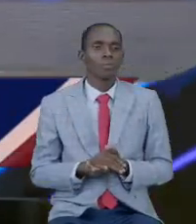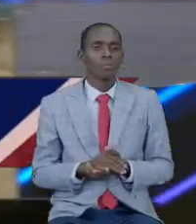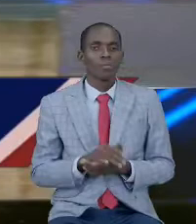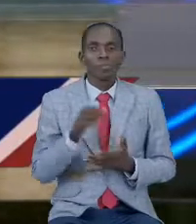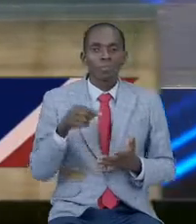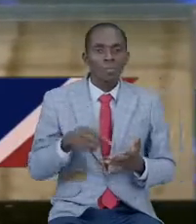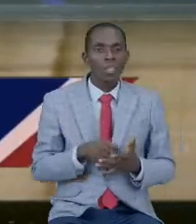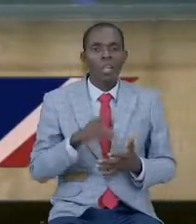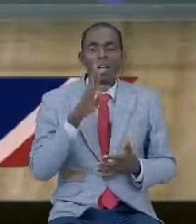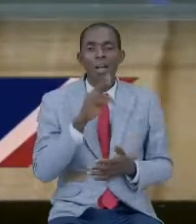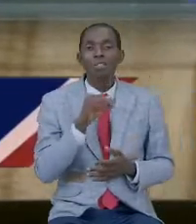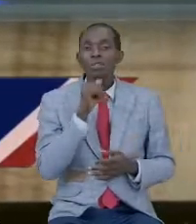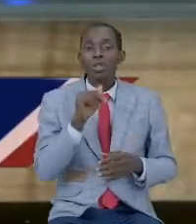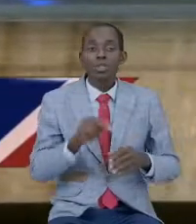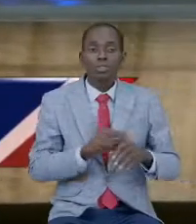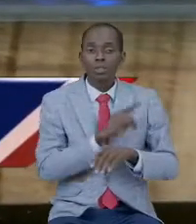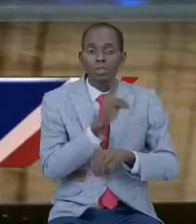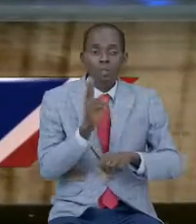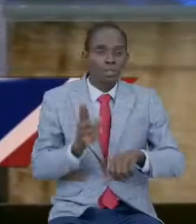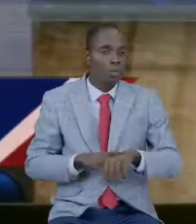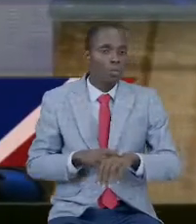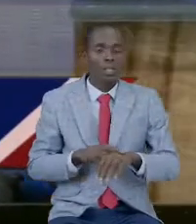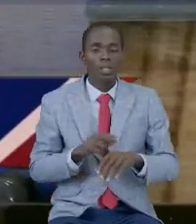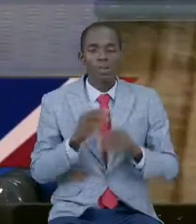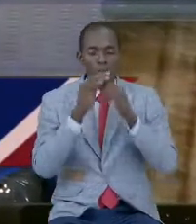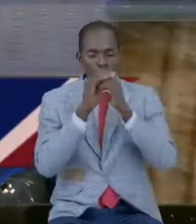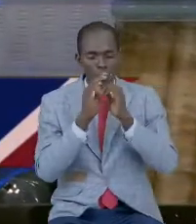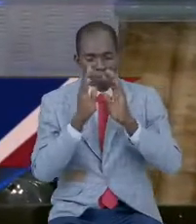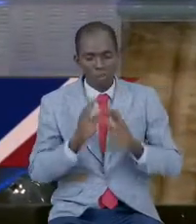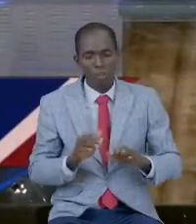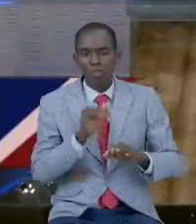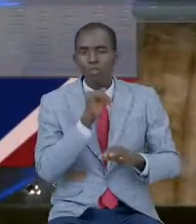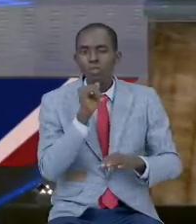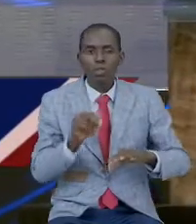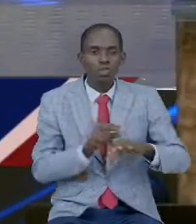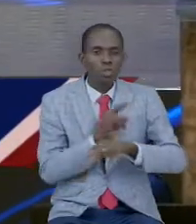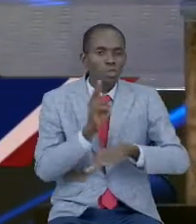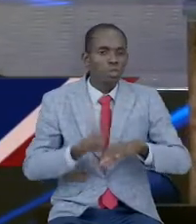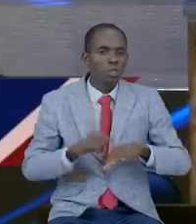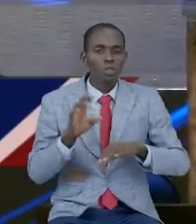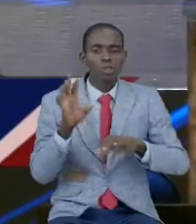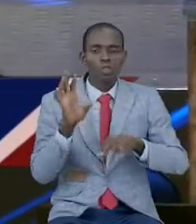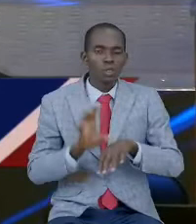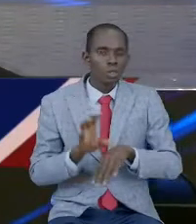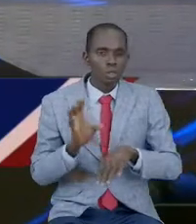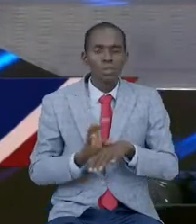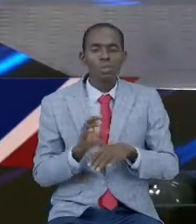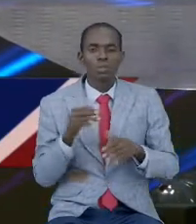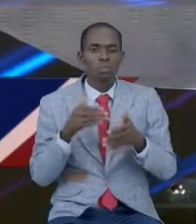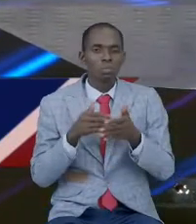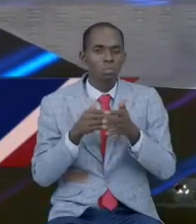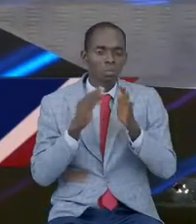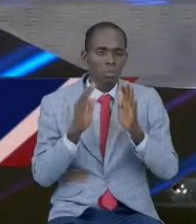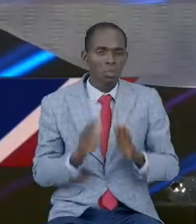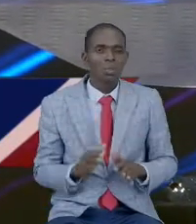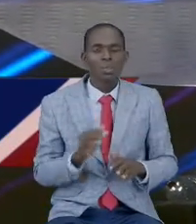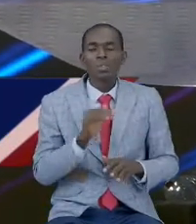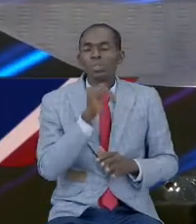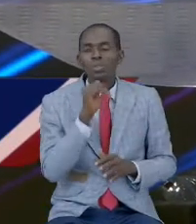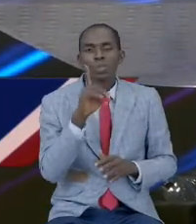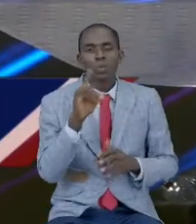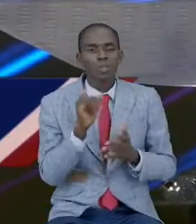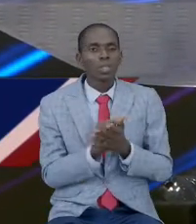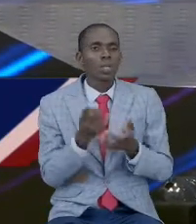not nominal worshippers, nominal churchgoers, nominal Christians who just, you know, come to